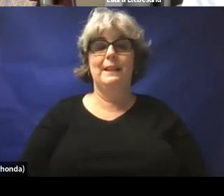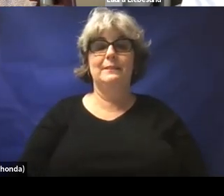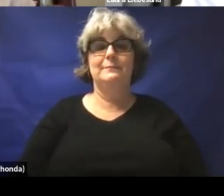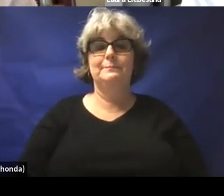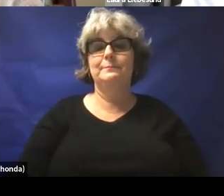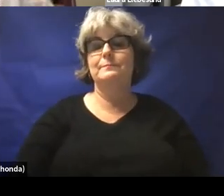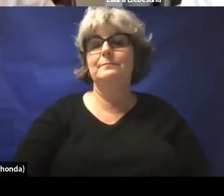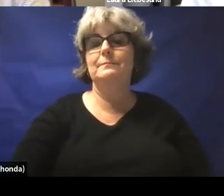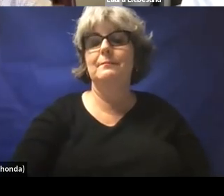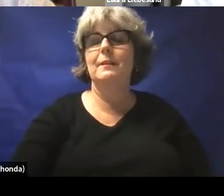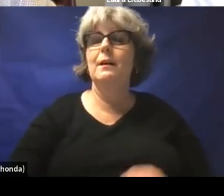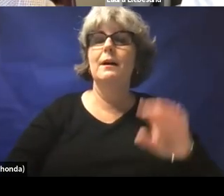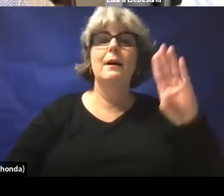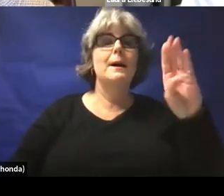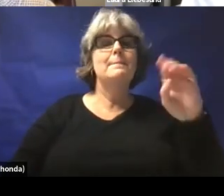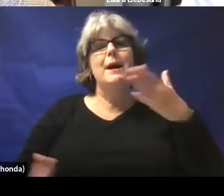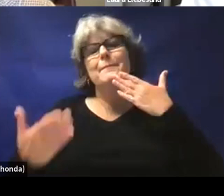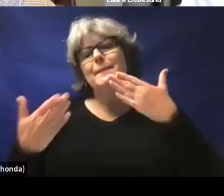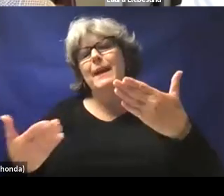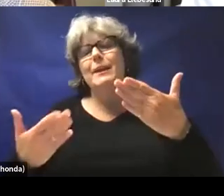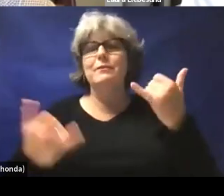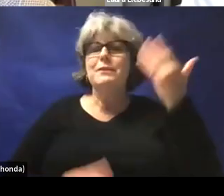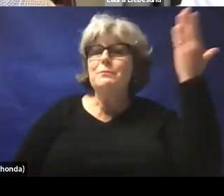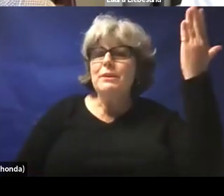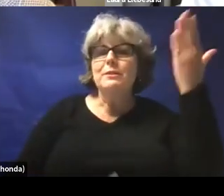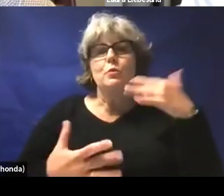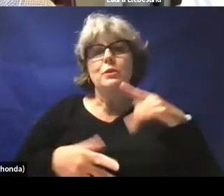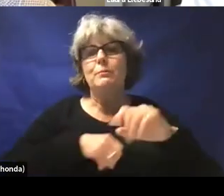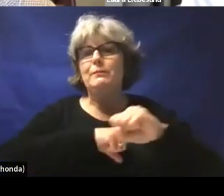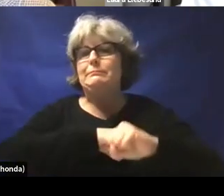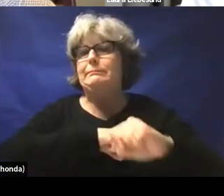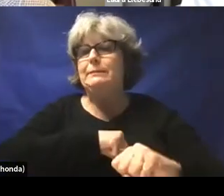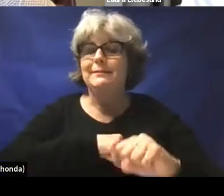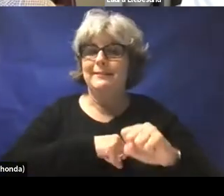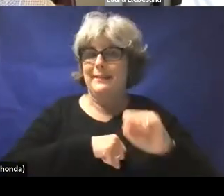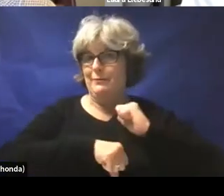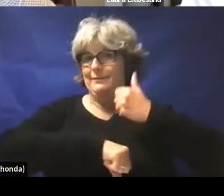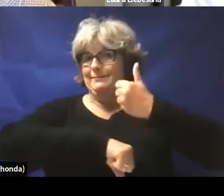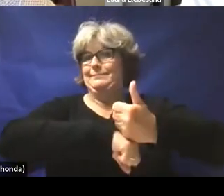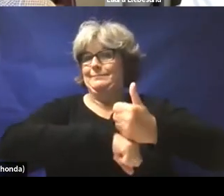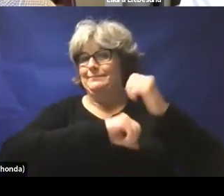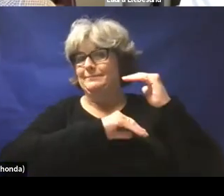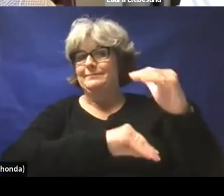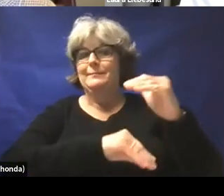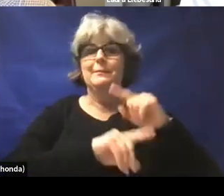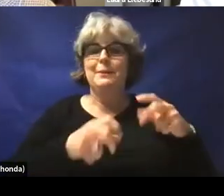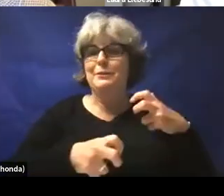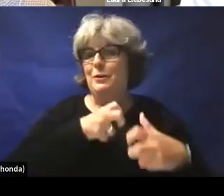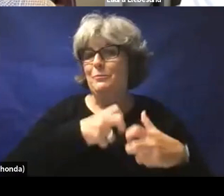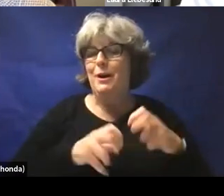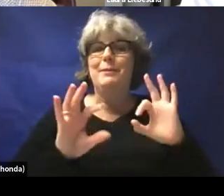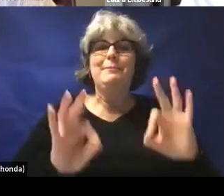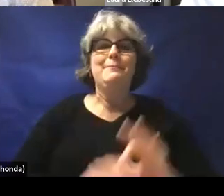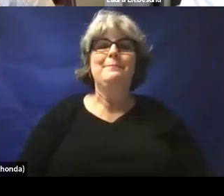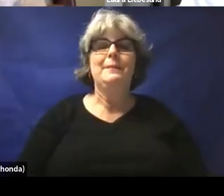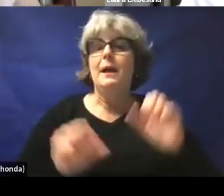Thanks, Bob, and thanks to all of you. This presentation has been incredible. I know it's a little bit longer than we had originally slated for, but that's not a problem at all.